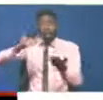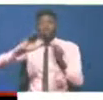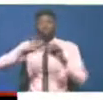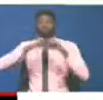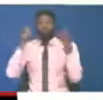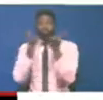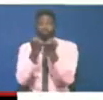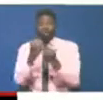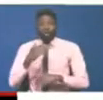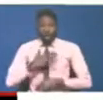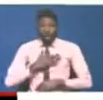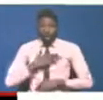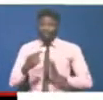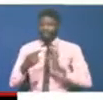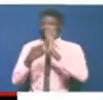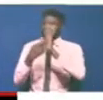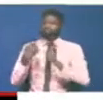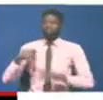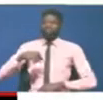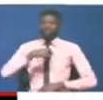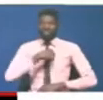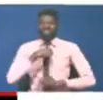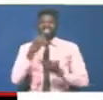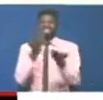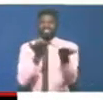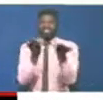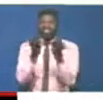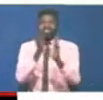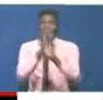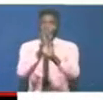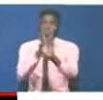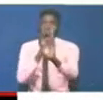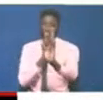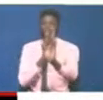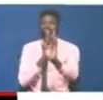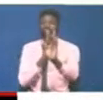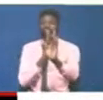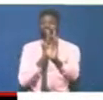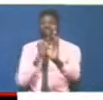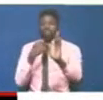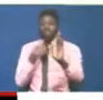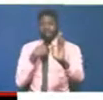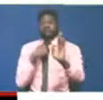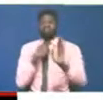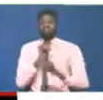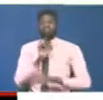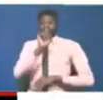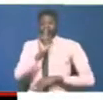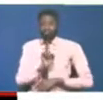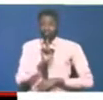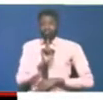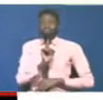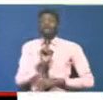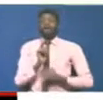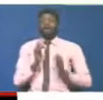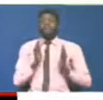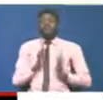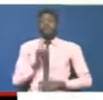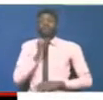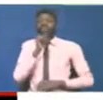example, we are queuing for a service, and ahead of me I have an older person, and I feel they are slow. What